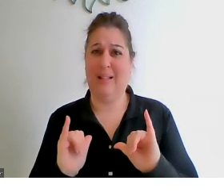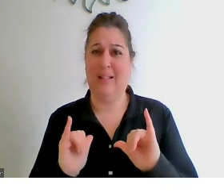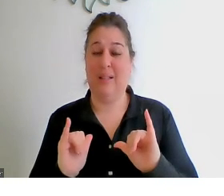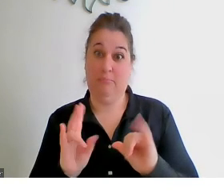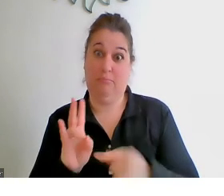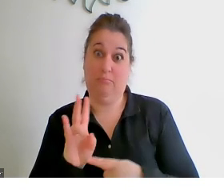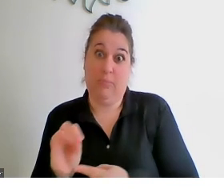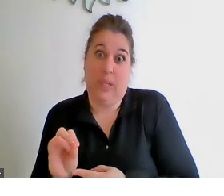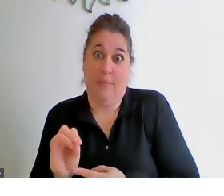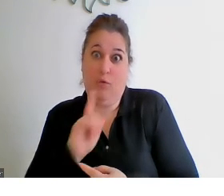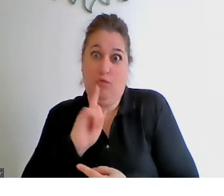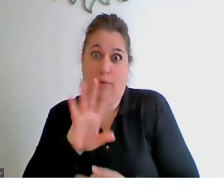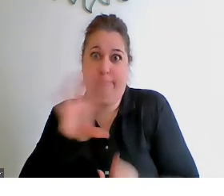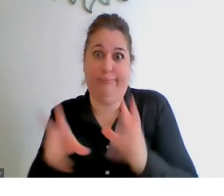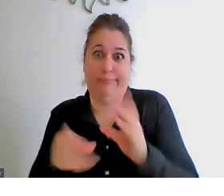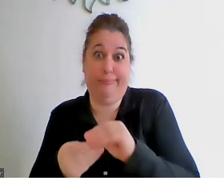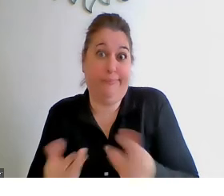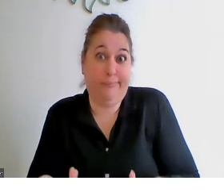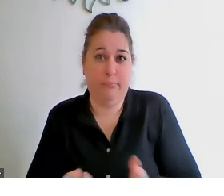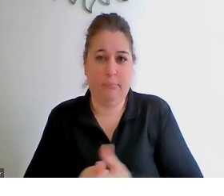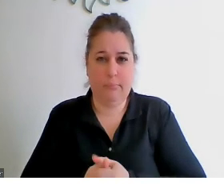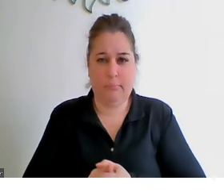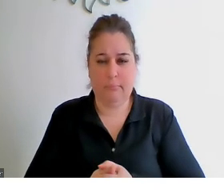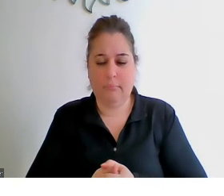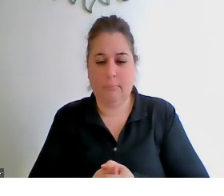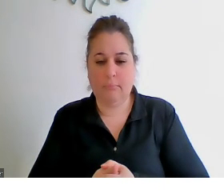70 negatives to be in fact.